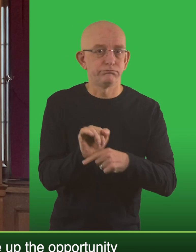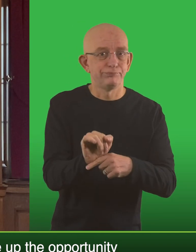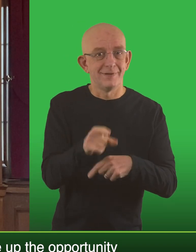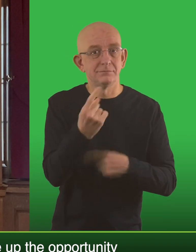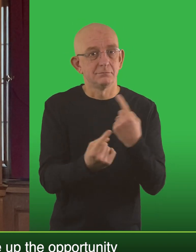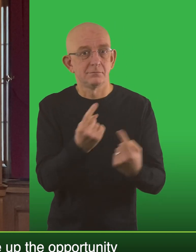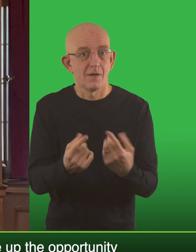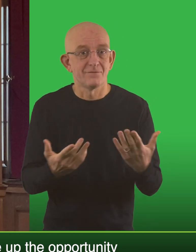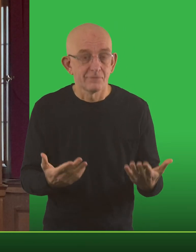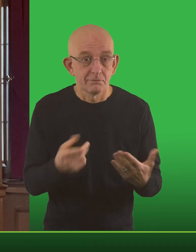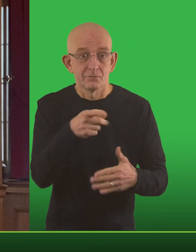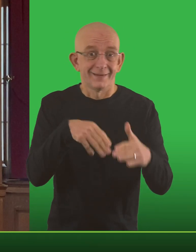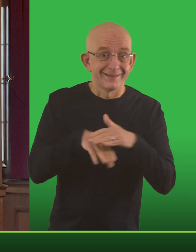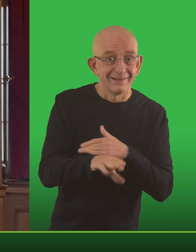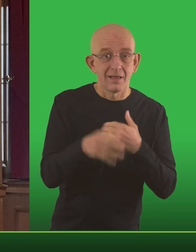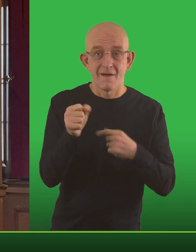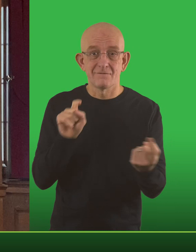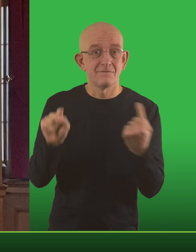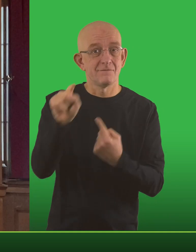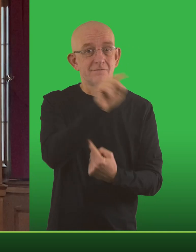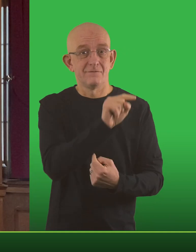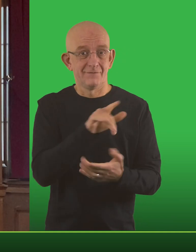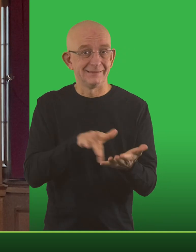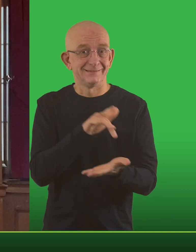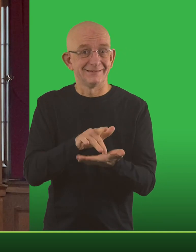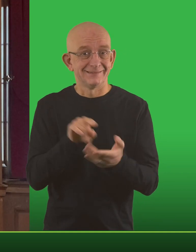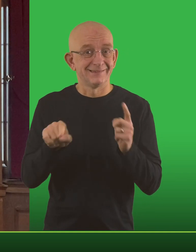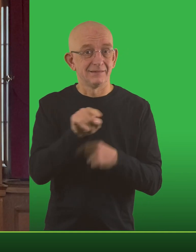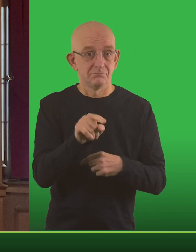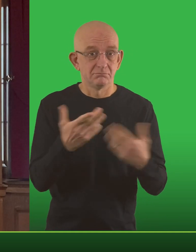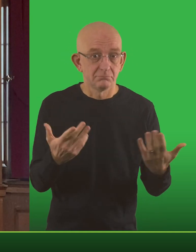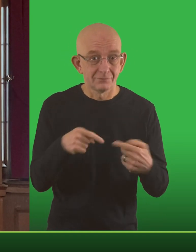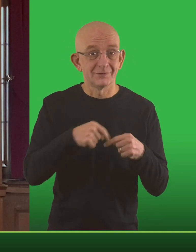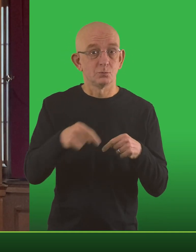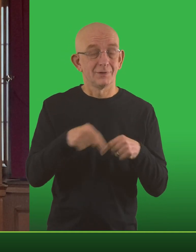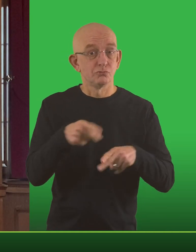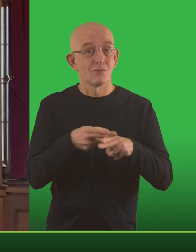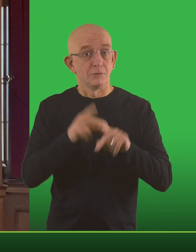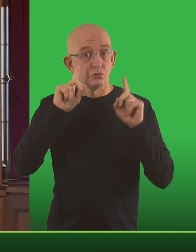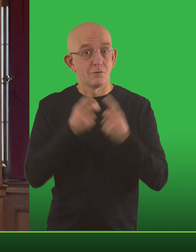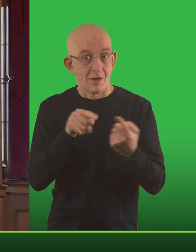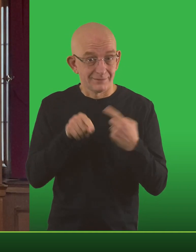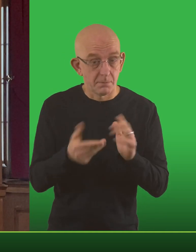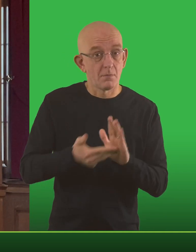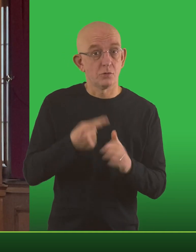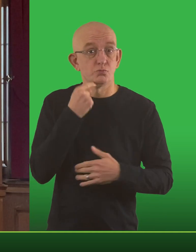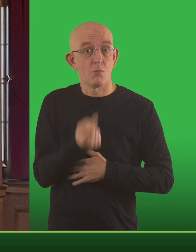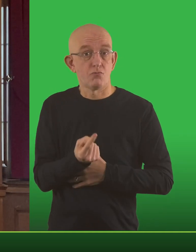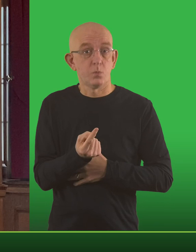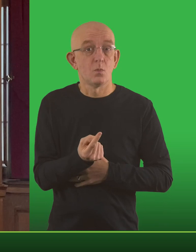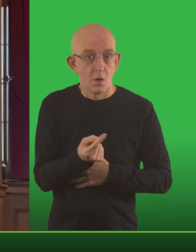term protection. Walk-in and pop-up clinics are available across the city. This week we're at the University of Sheffield today and